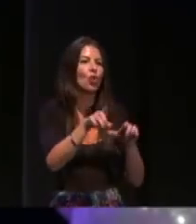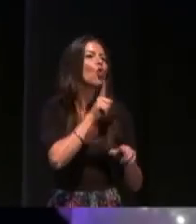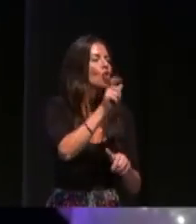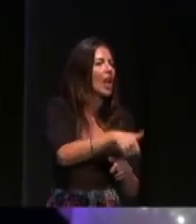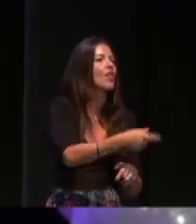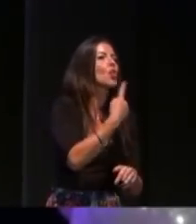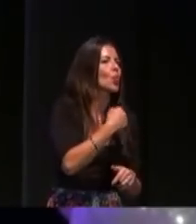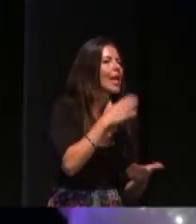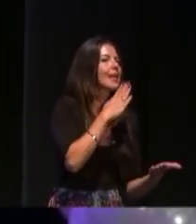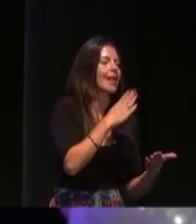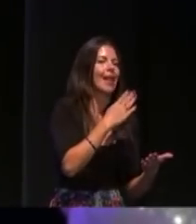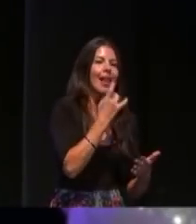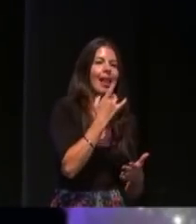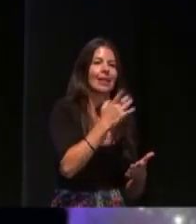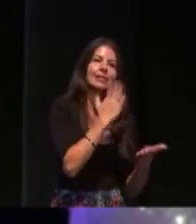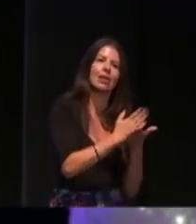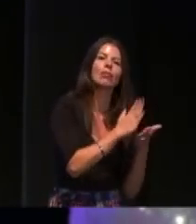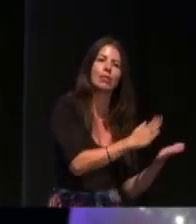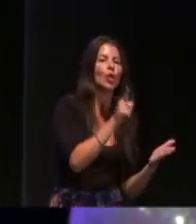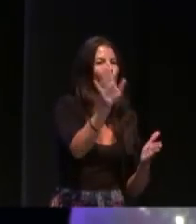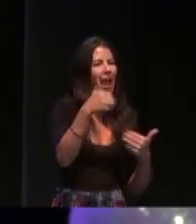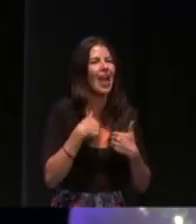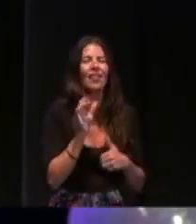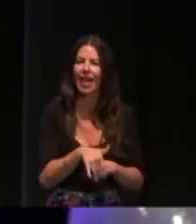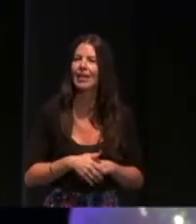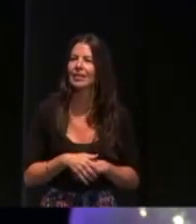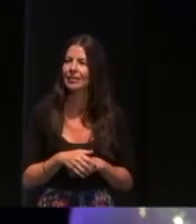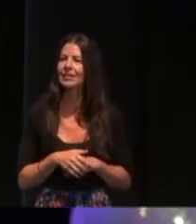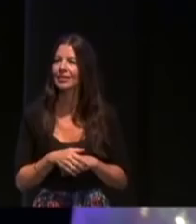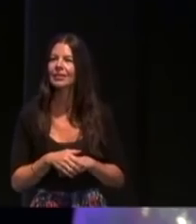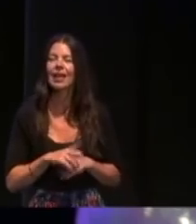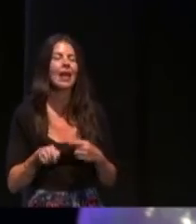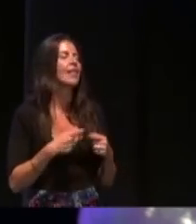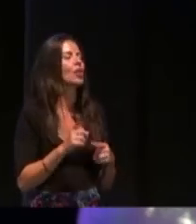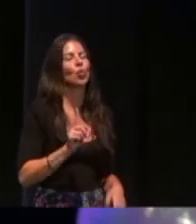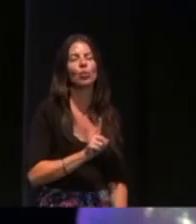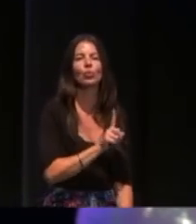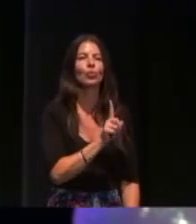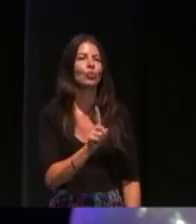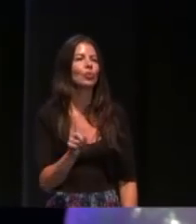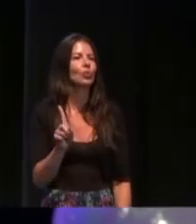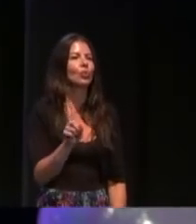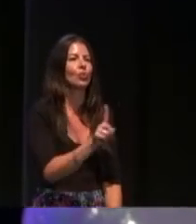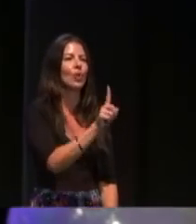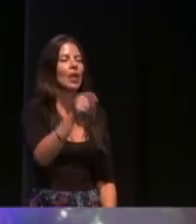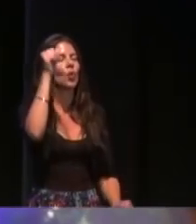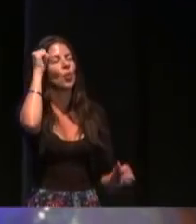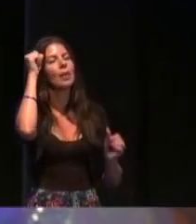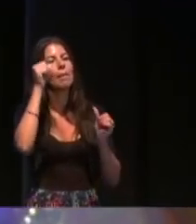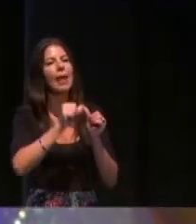light on that road you don't need to walk down. You'll get it. And then you'll walk in remembered